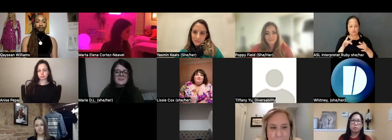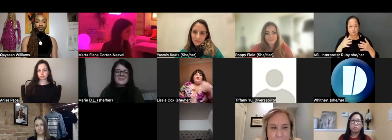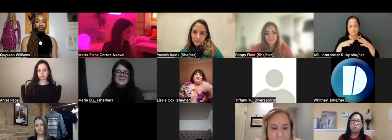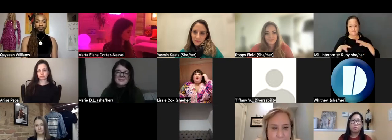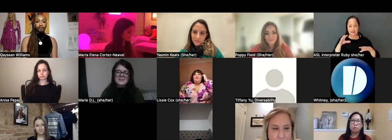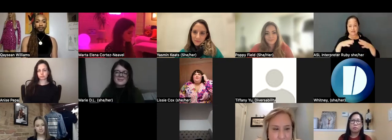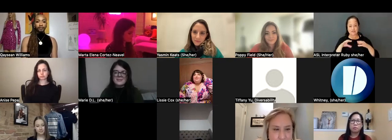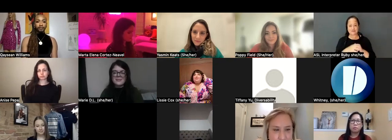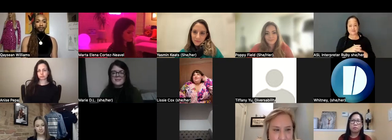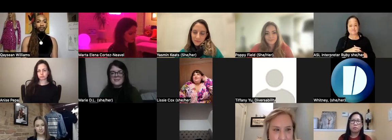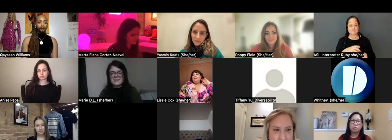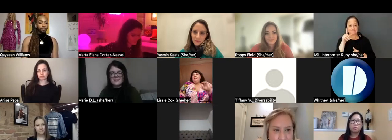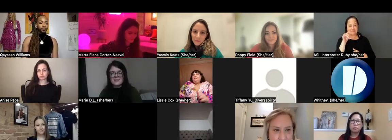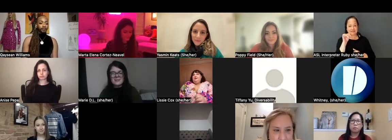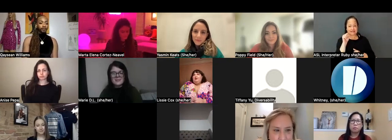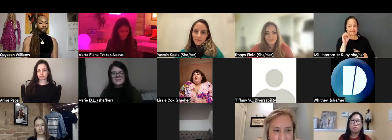So